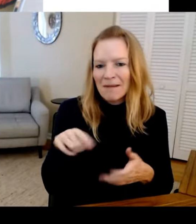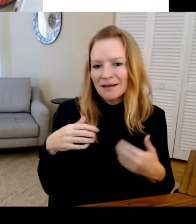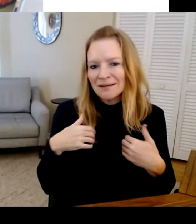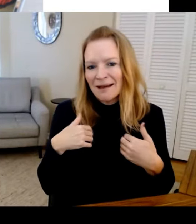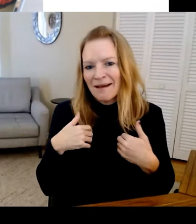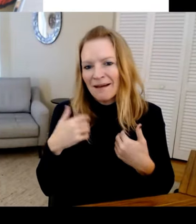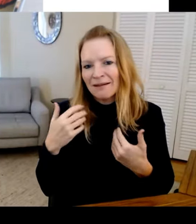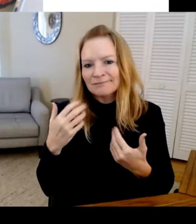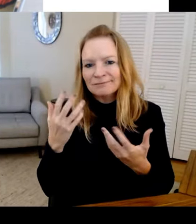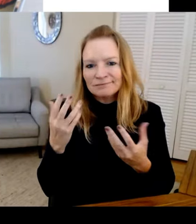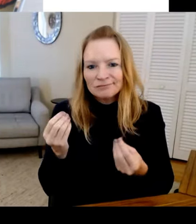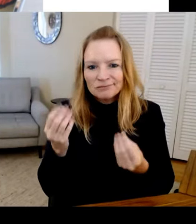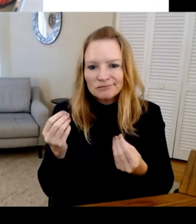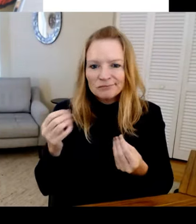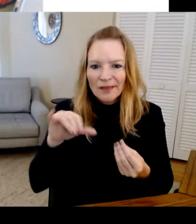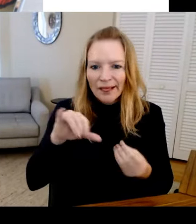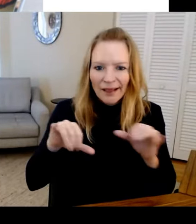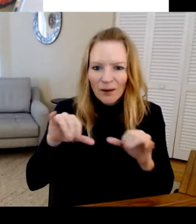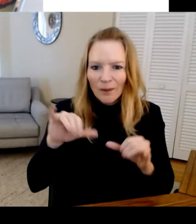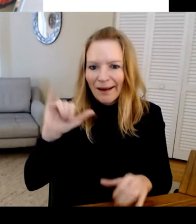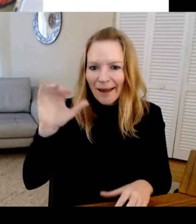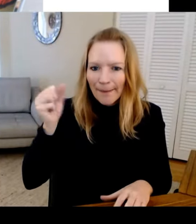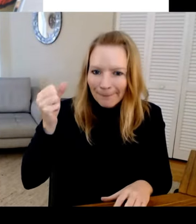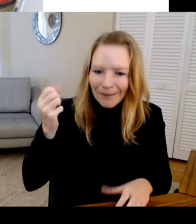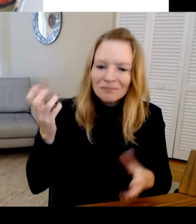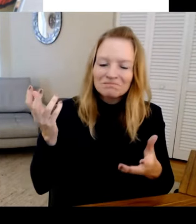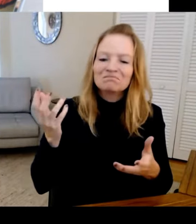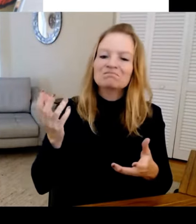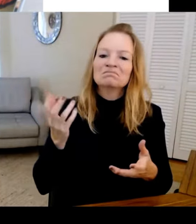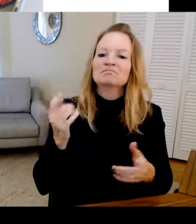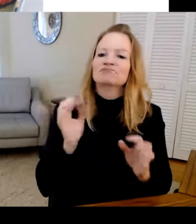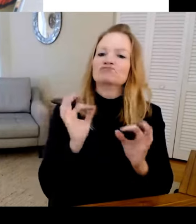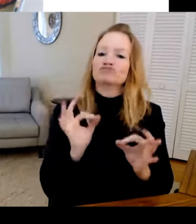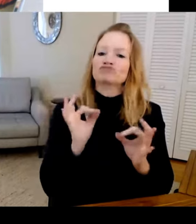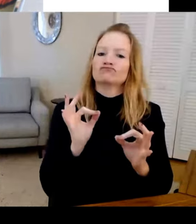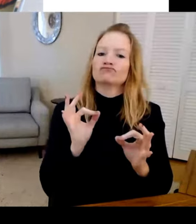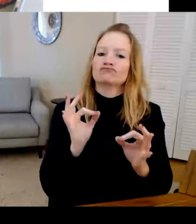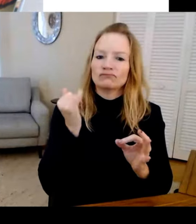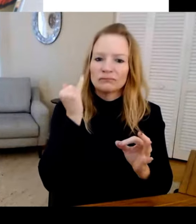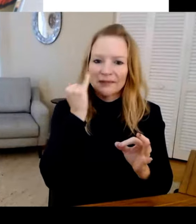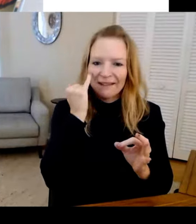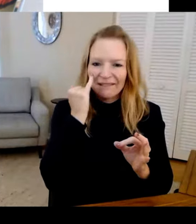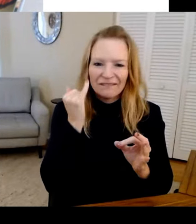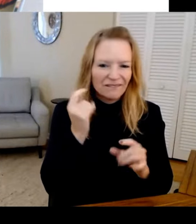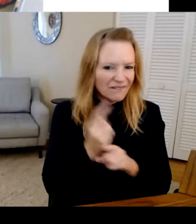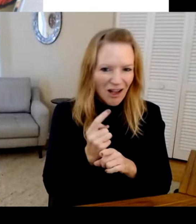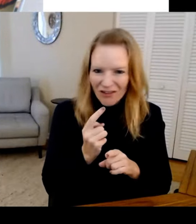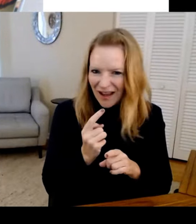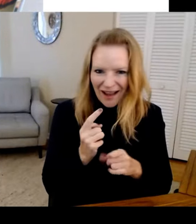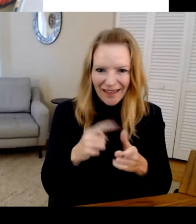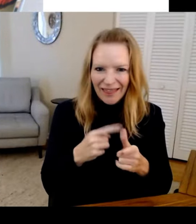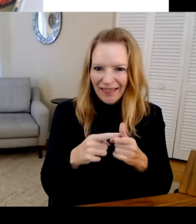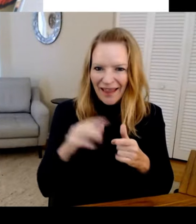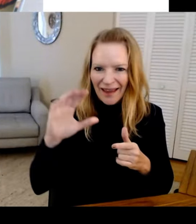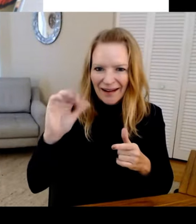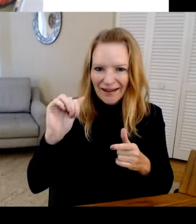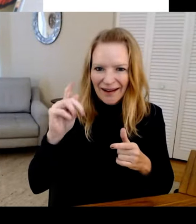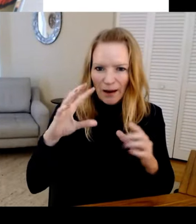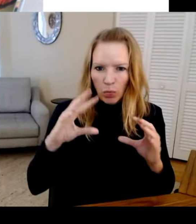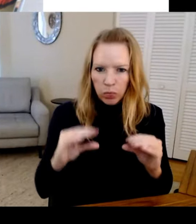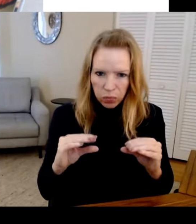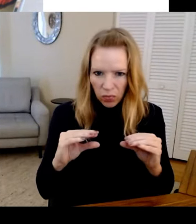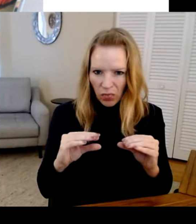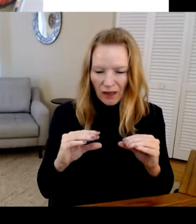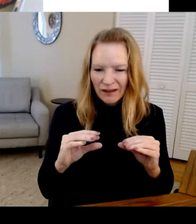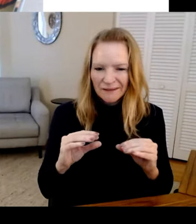have flour. You need to have different things that you need, milk, eggs, whatever ingredients that you need. If